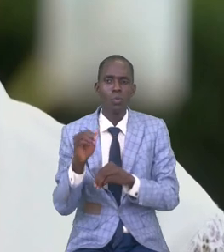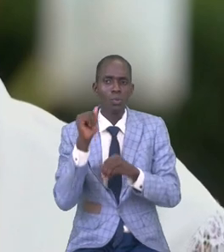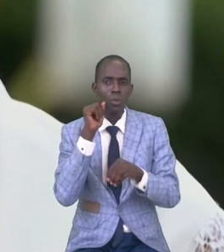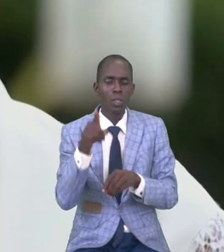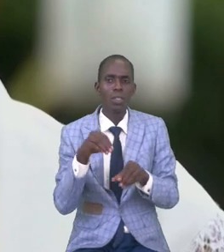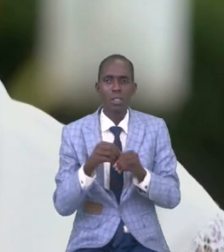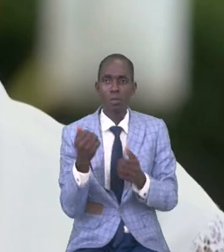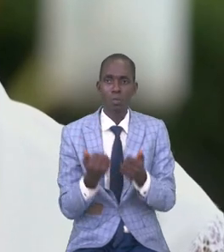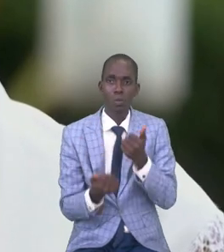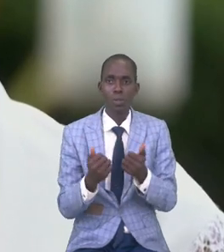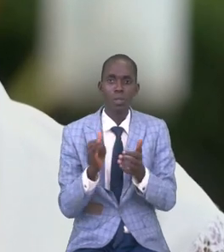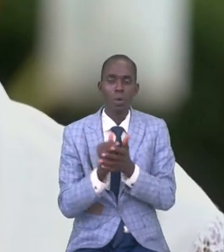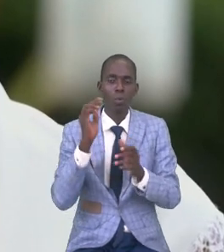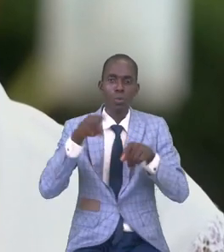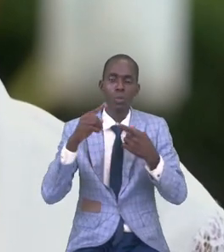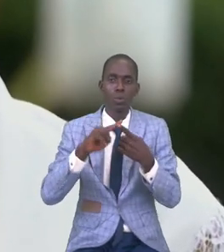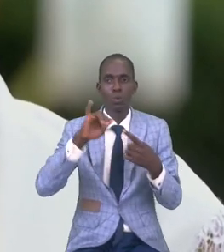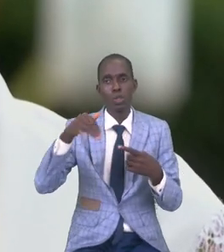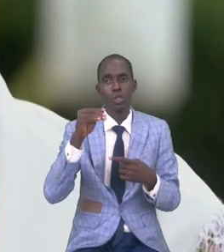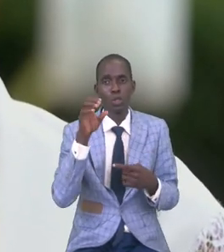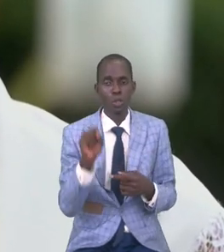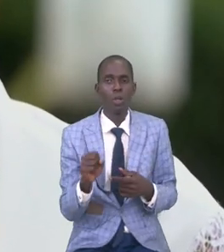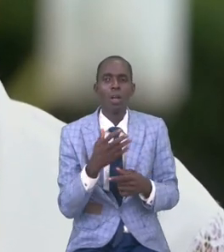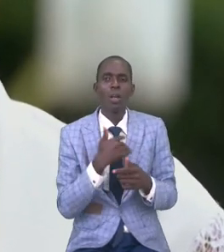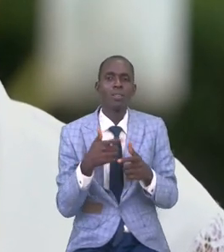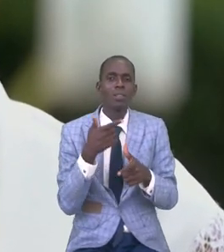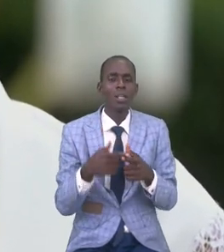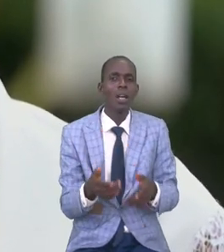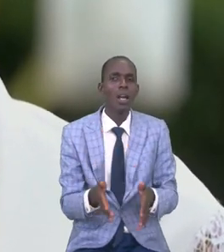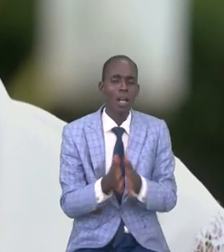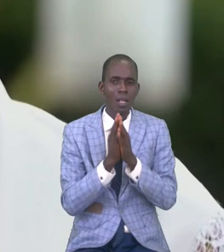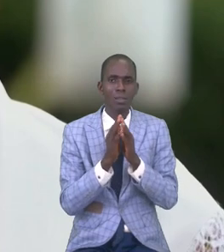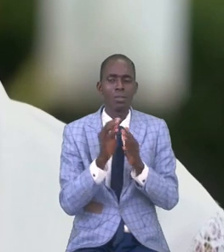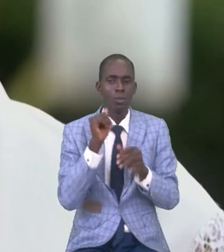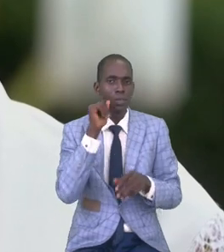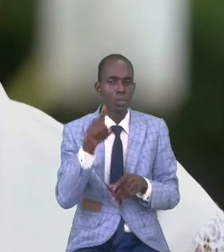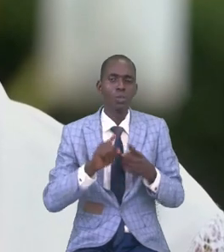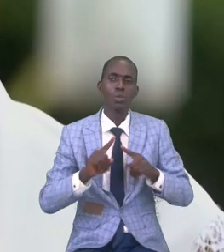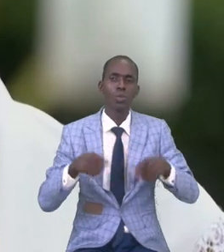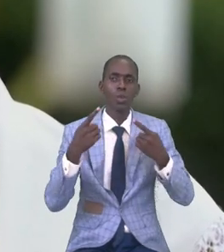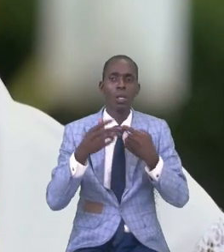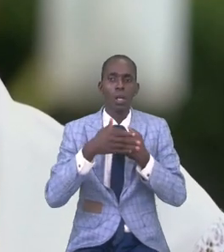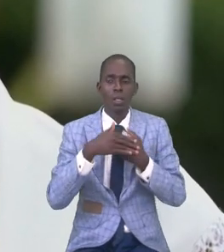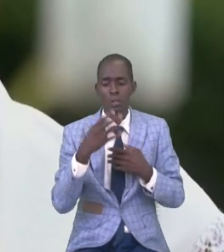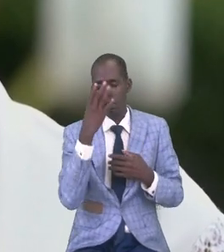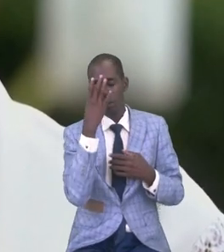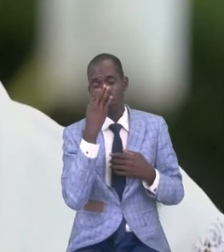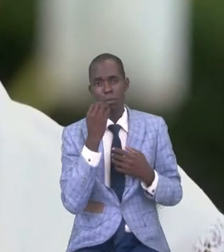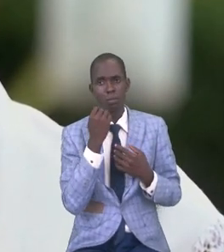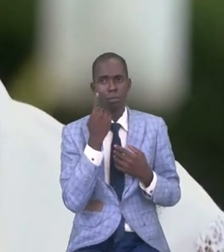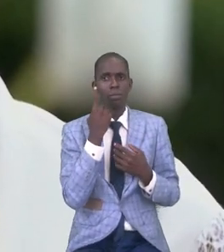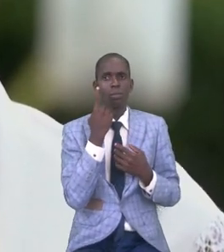heading towards my state, and then he asked me to go. After I slept, I woke up, and then I